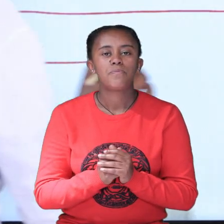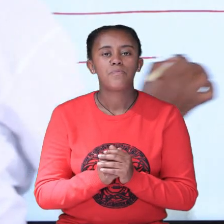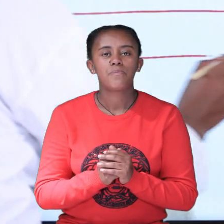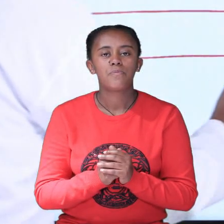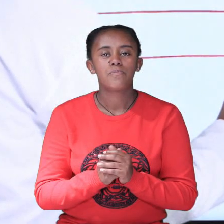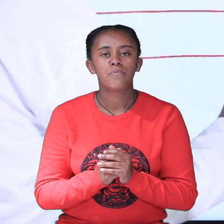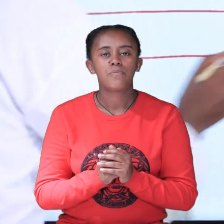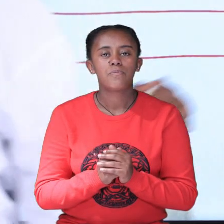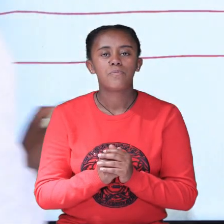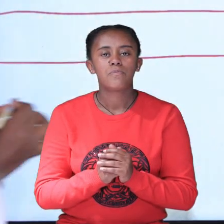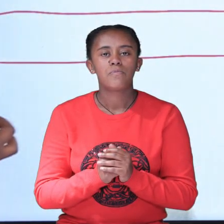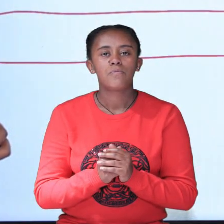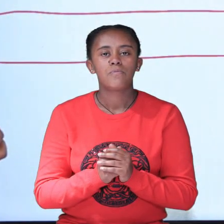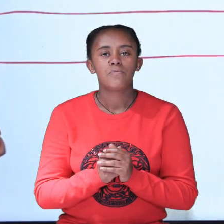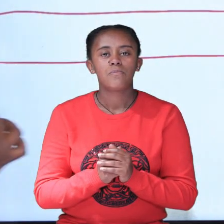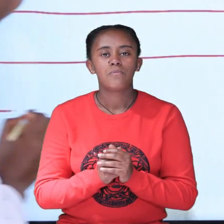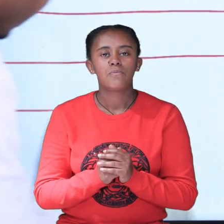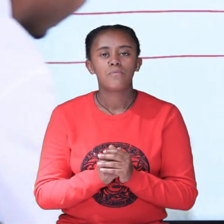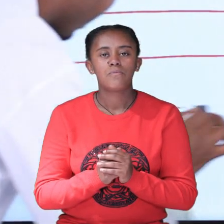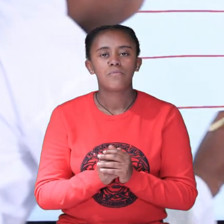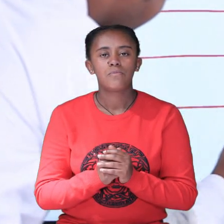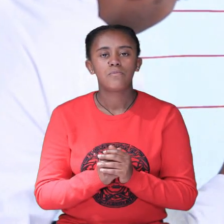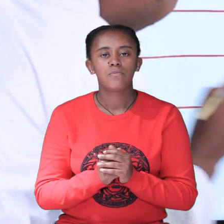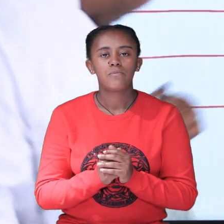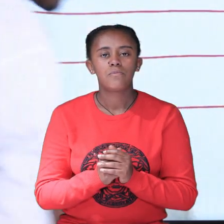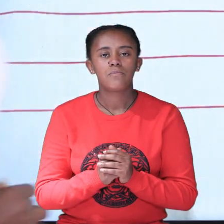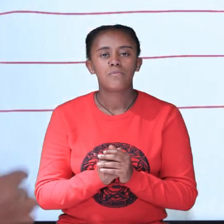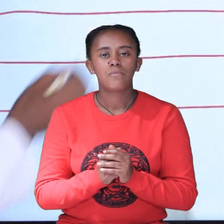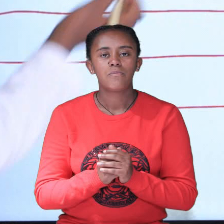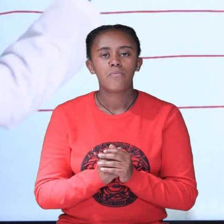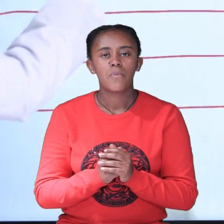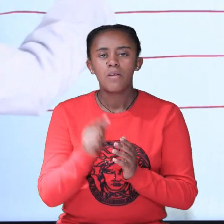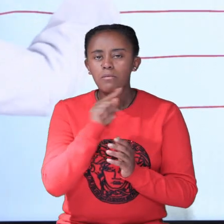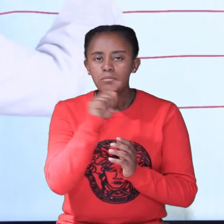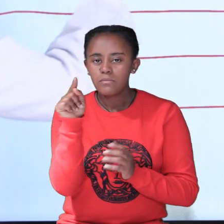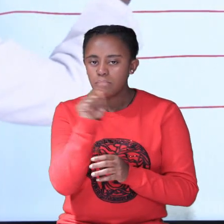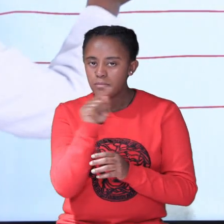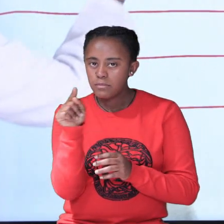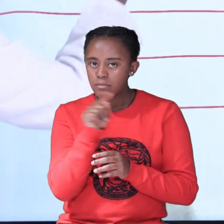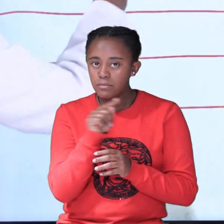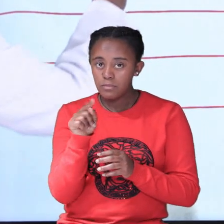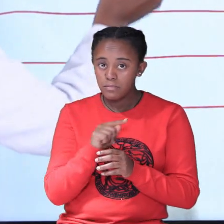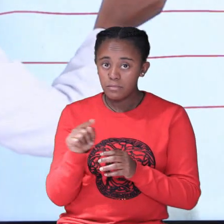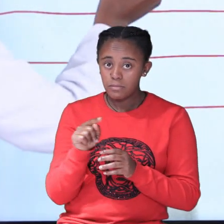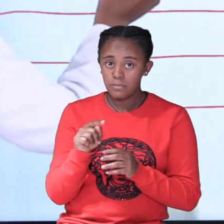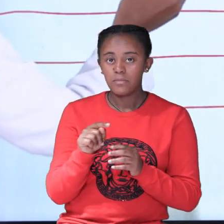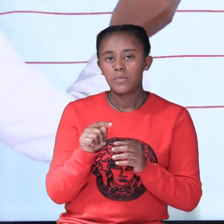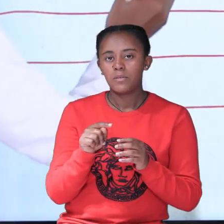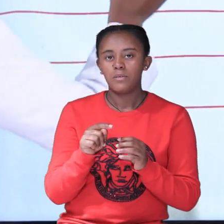is a group of rays goes parallel